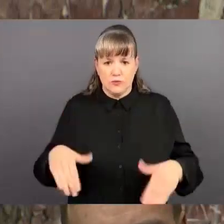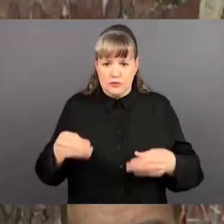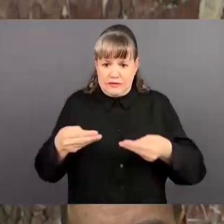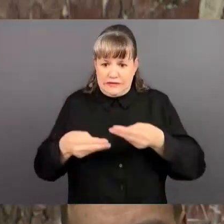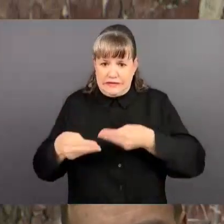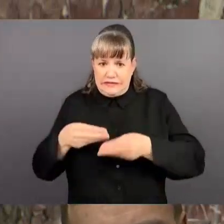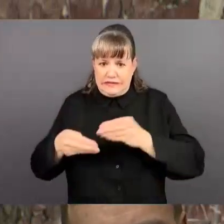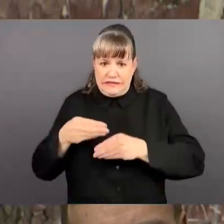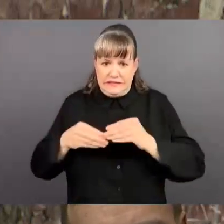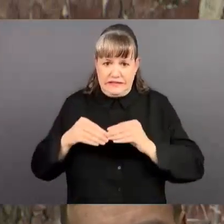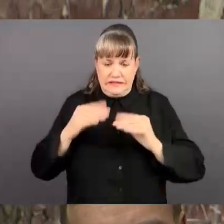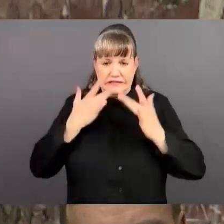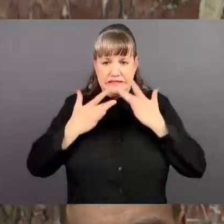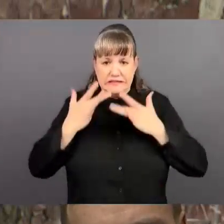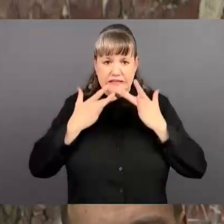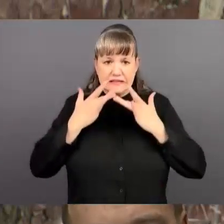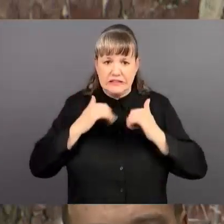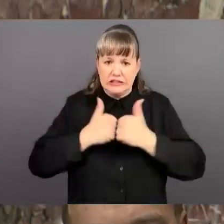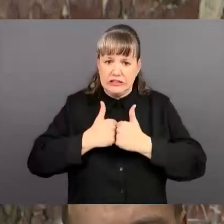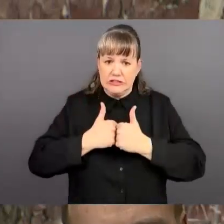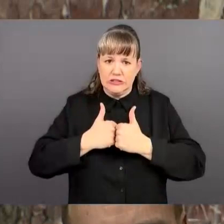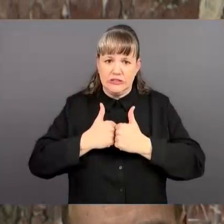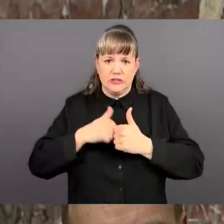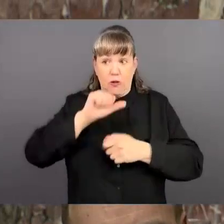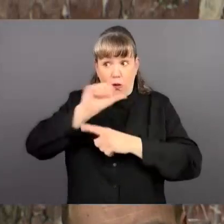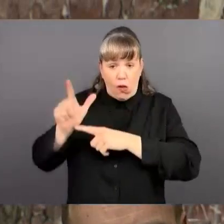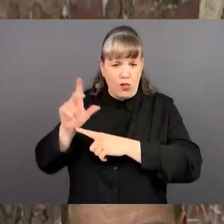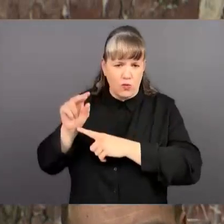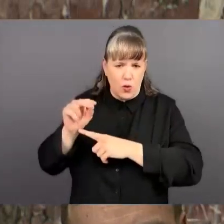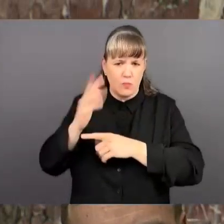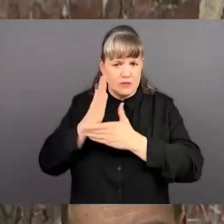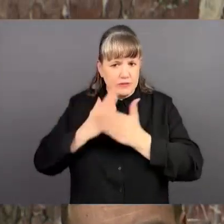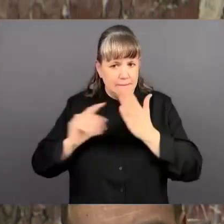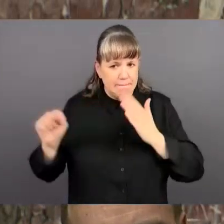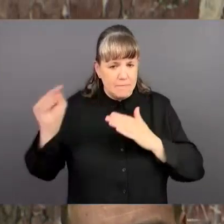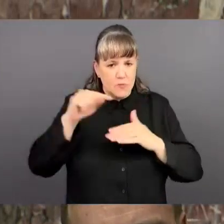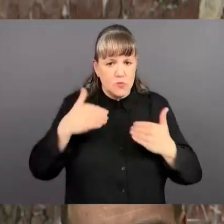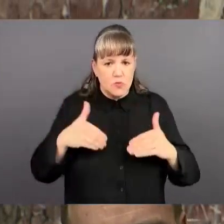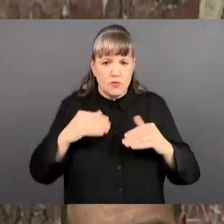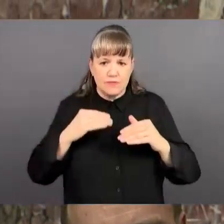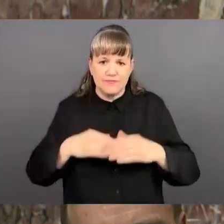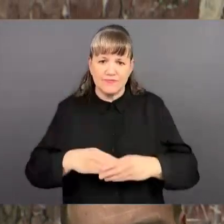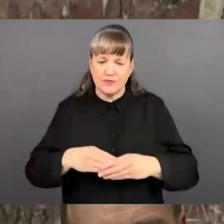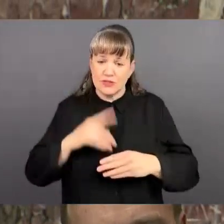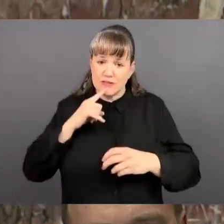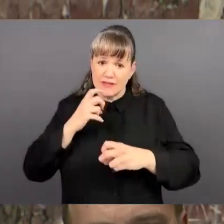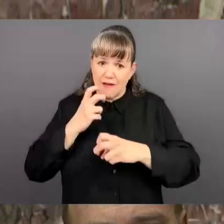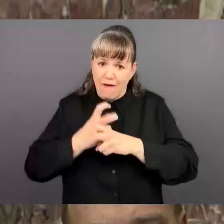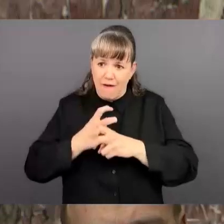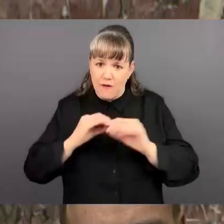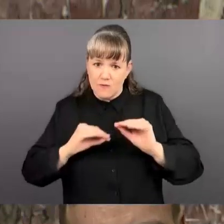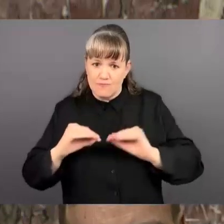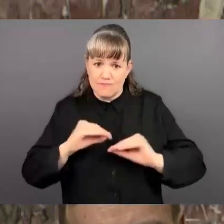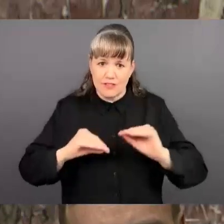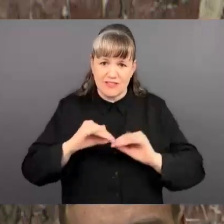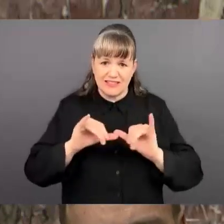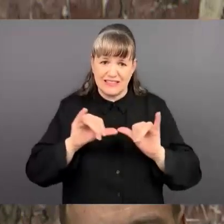boards. You know, we have an incredibly difficult fiscal situation for every single